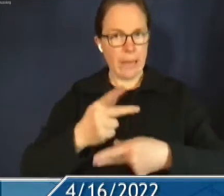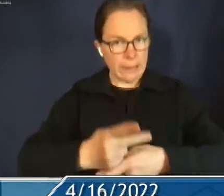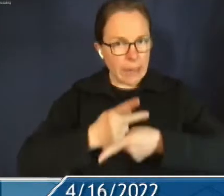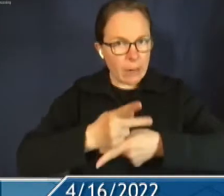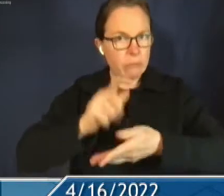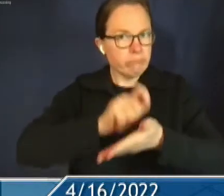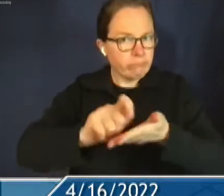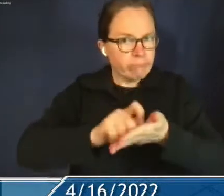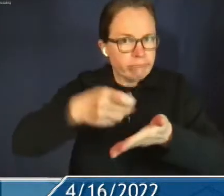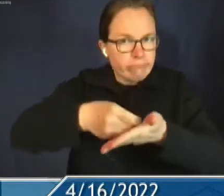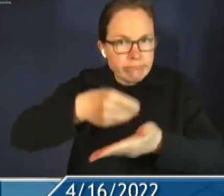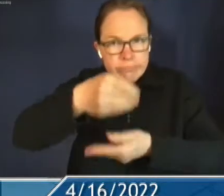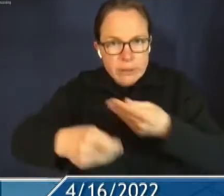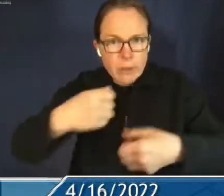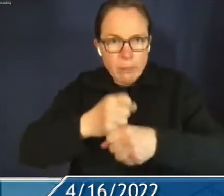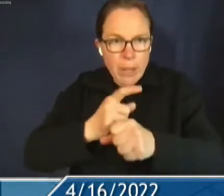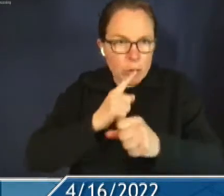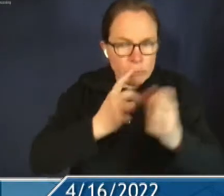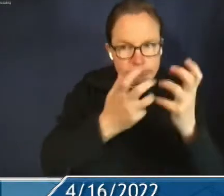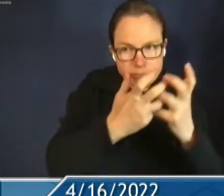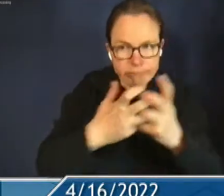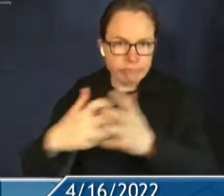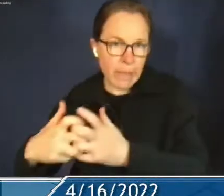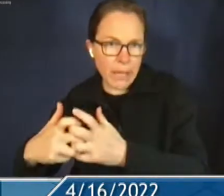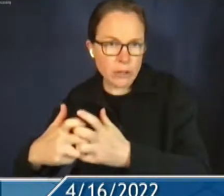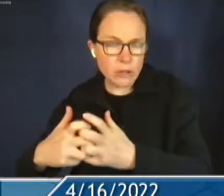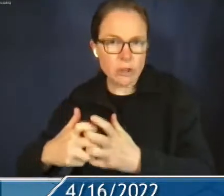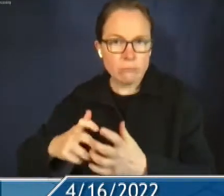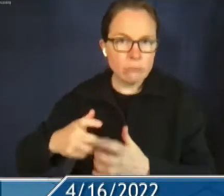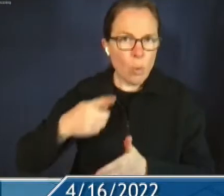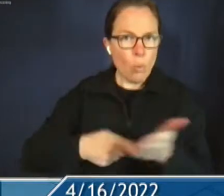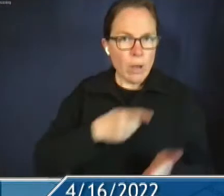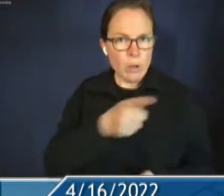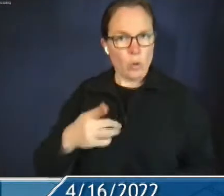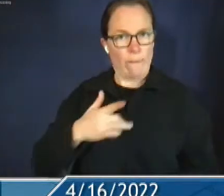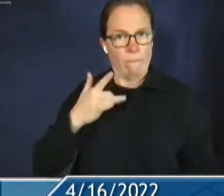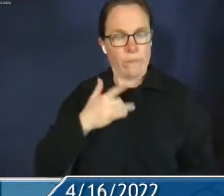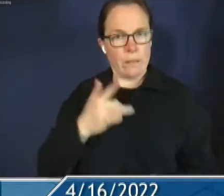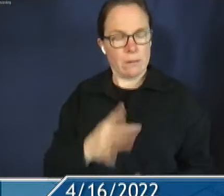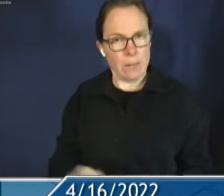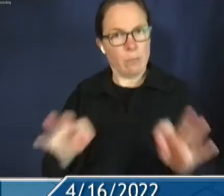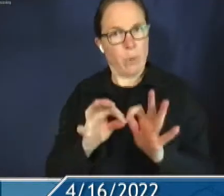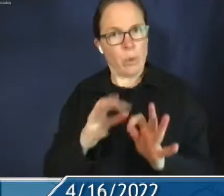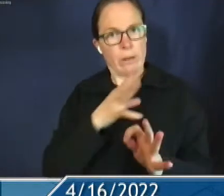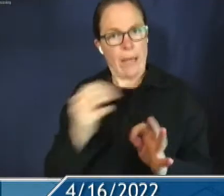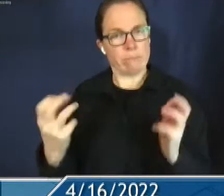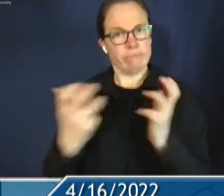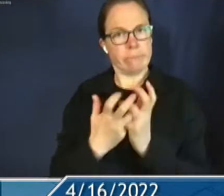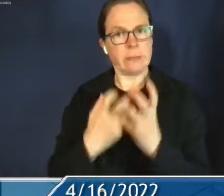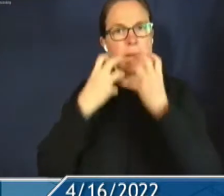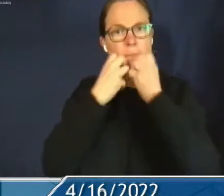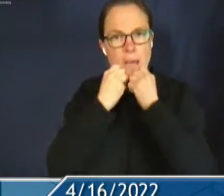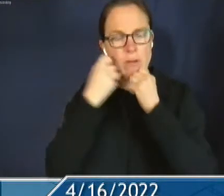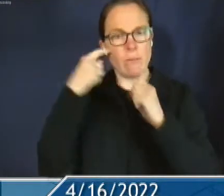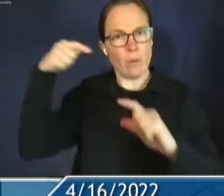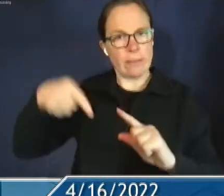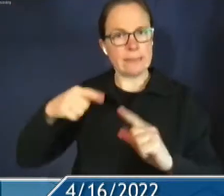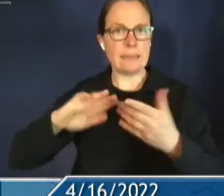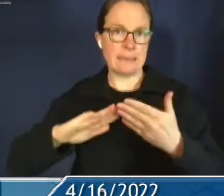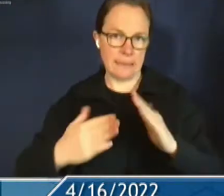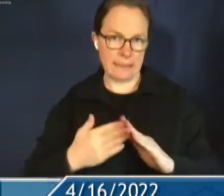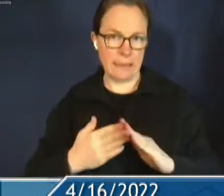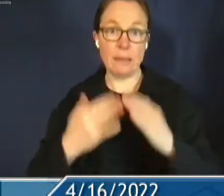clear alignment with what's important to Portlanders and also our values as a city. And now it's that critical time where we need to